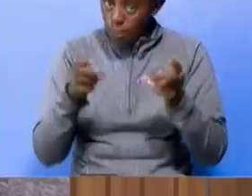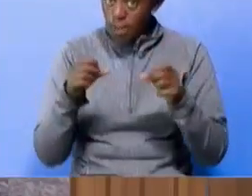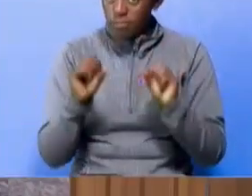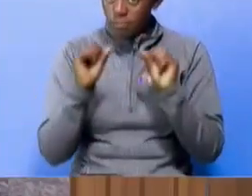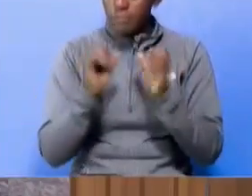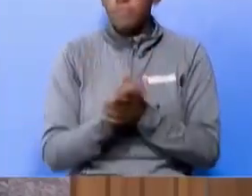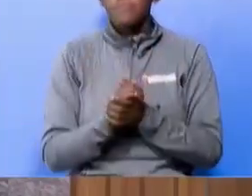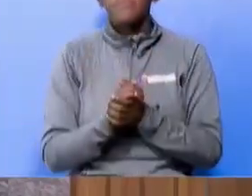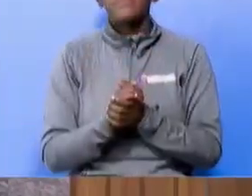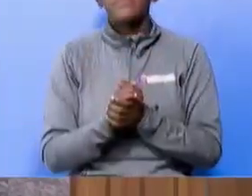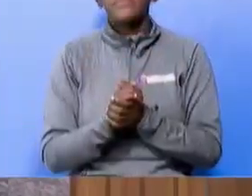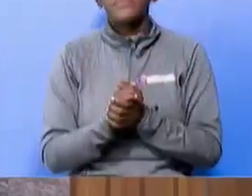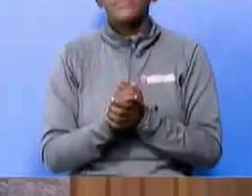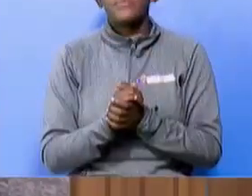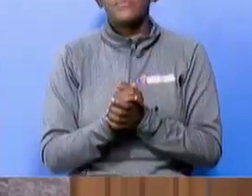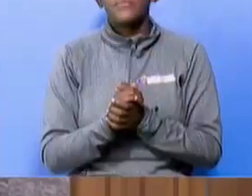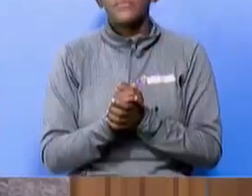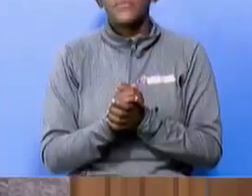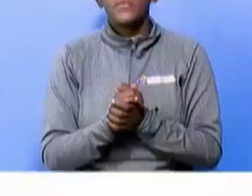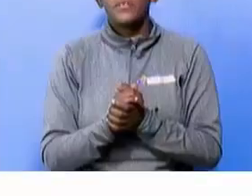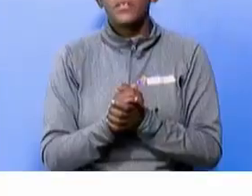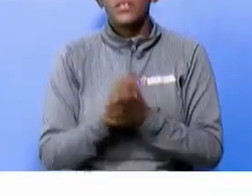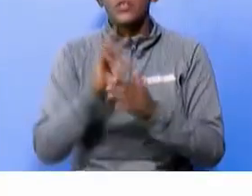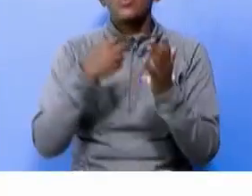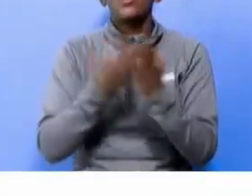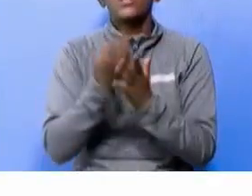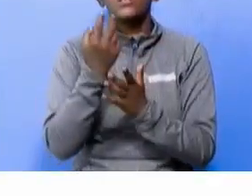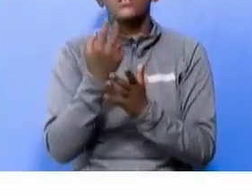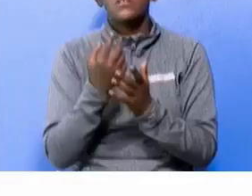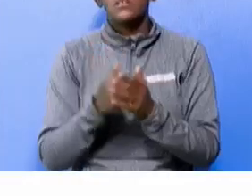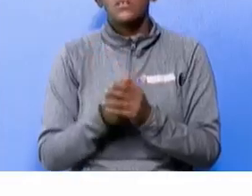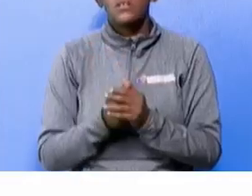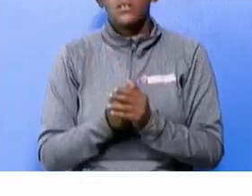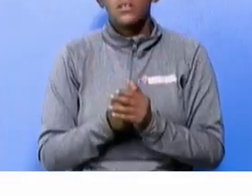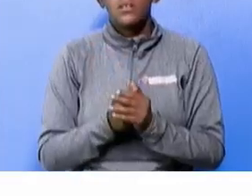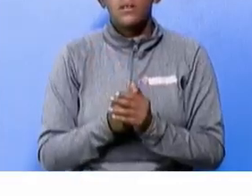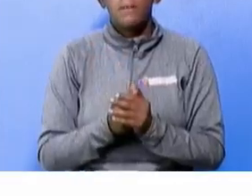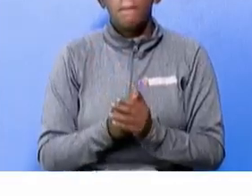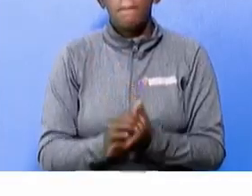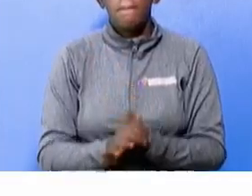that is Unit 13.